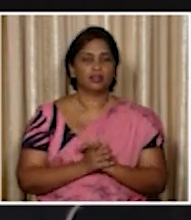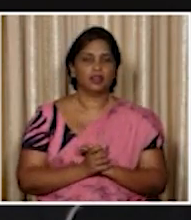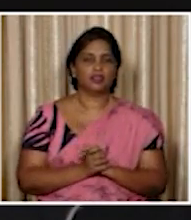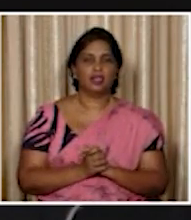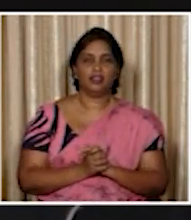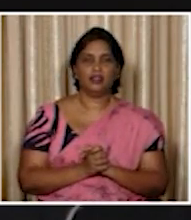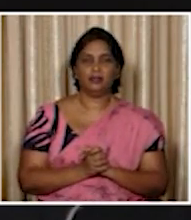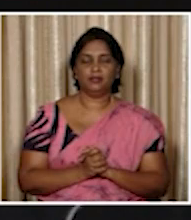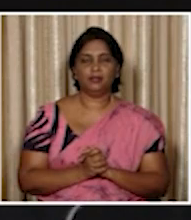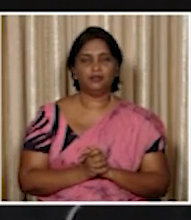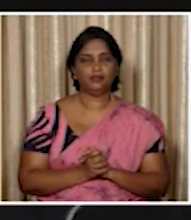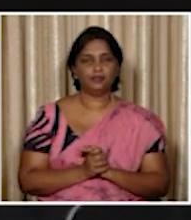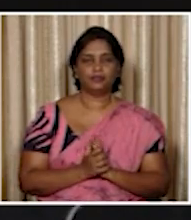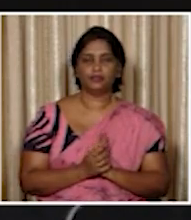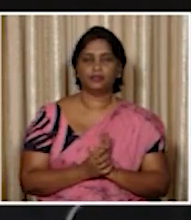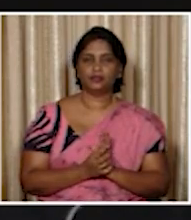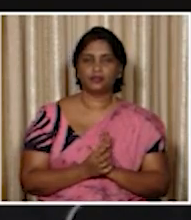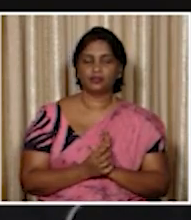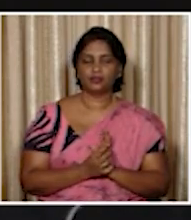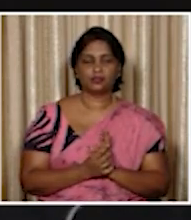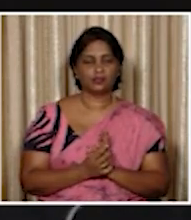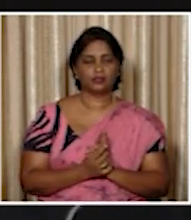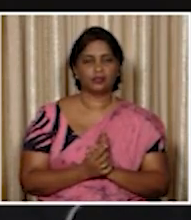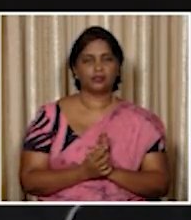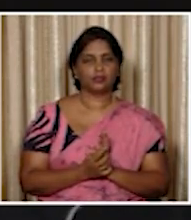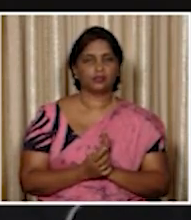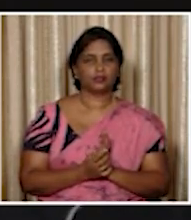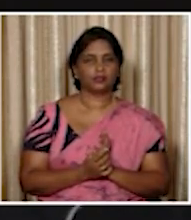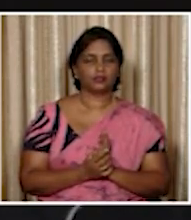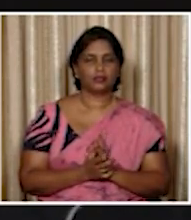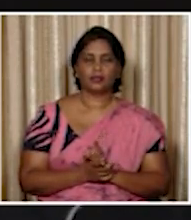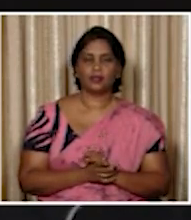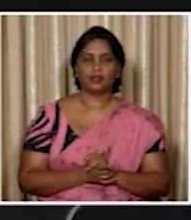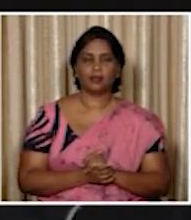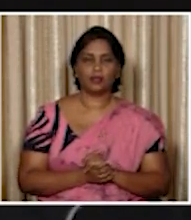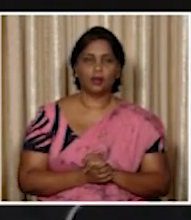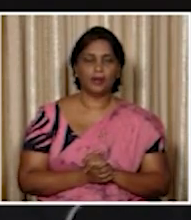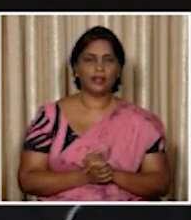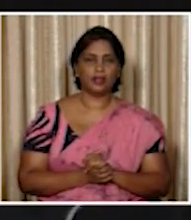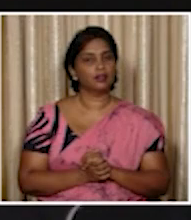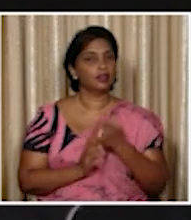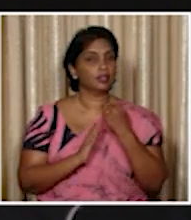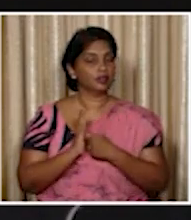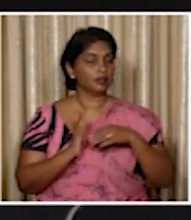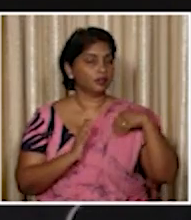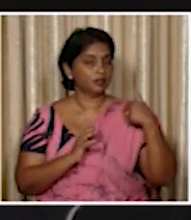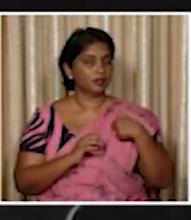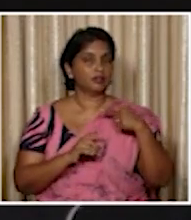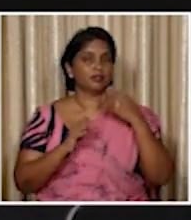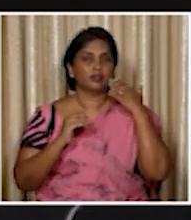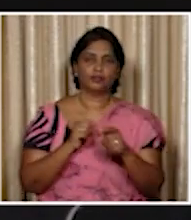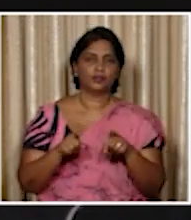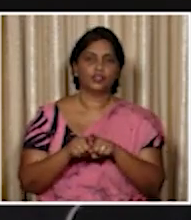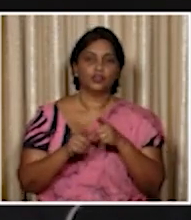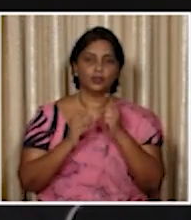admittedly by the Attorney General's position, was in contravention of the Constitution. And this is the whole